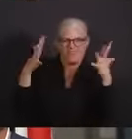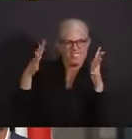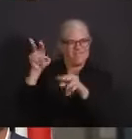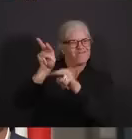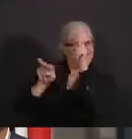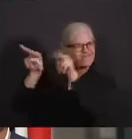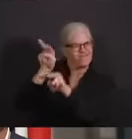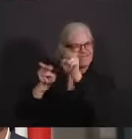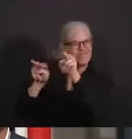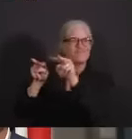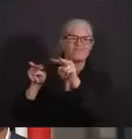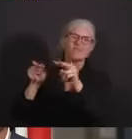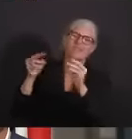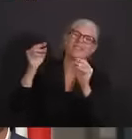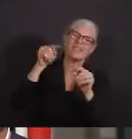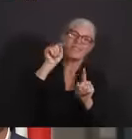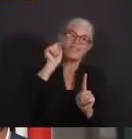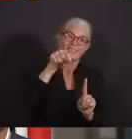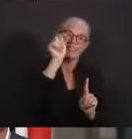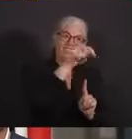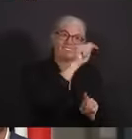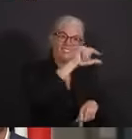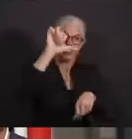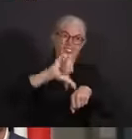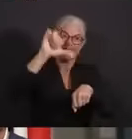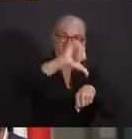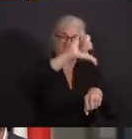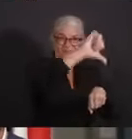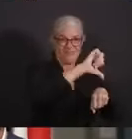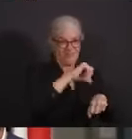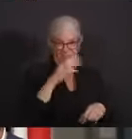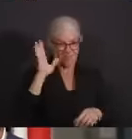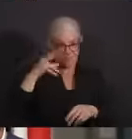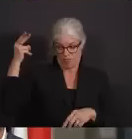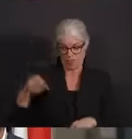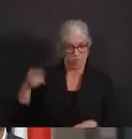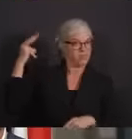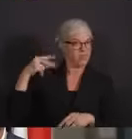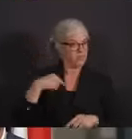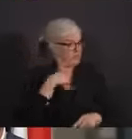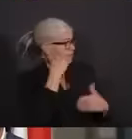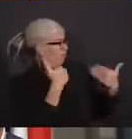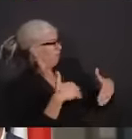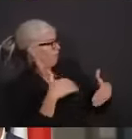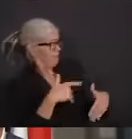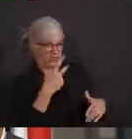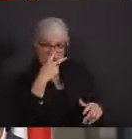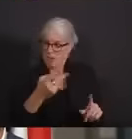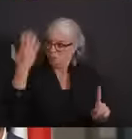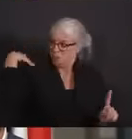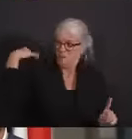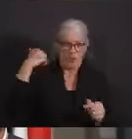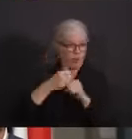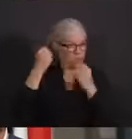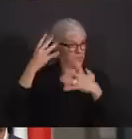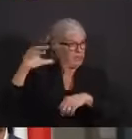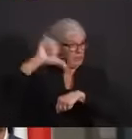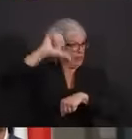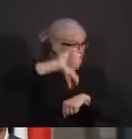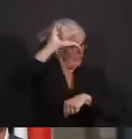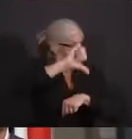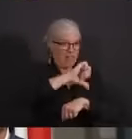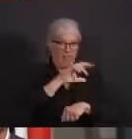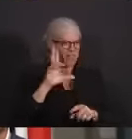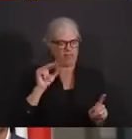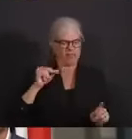probably more tornado watches than I've ever seen. I was talking to people, do you ever remember? No one remembers ever seeing this many tornado warnings that have been